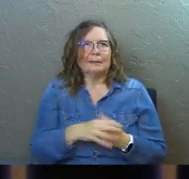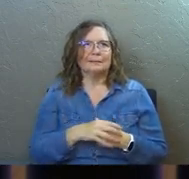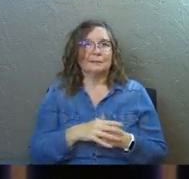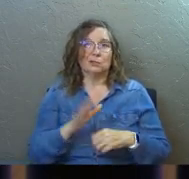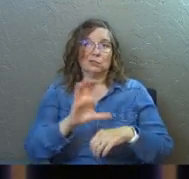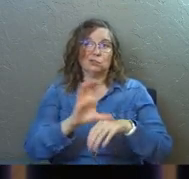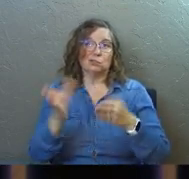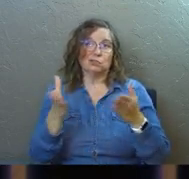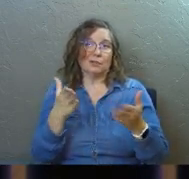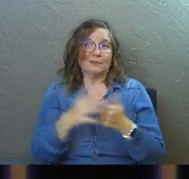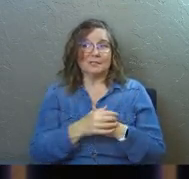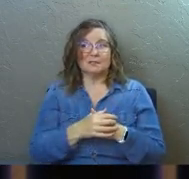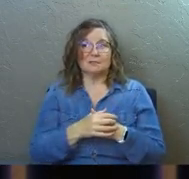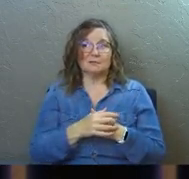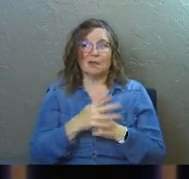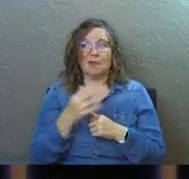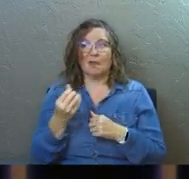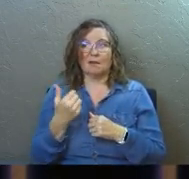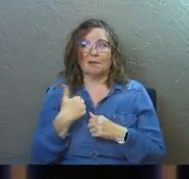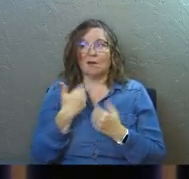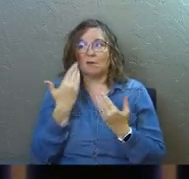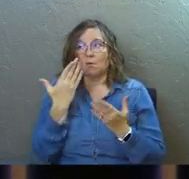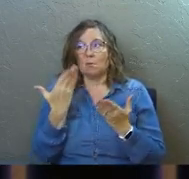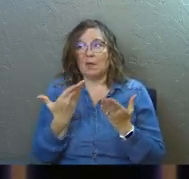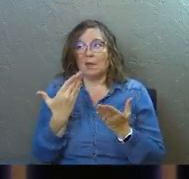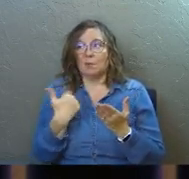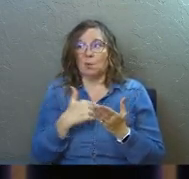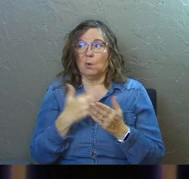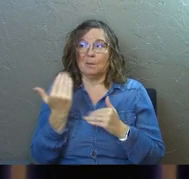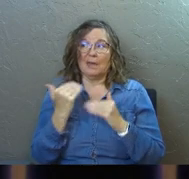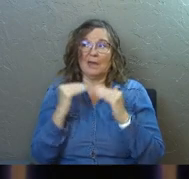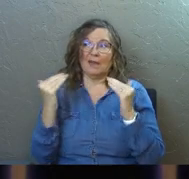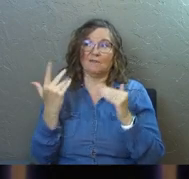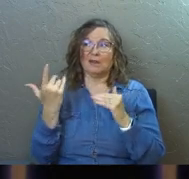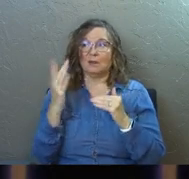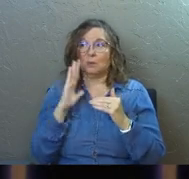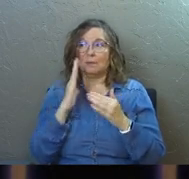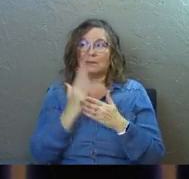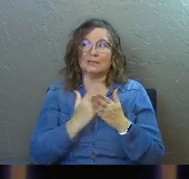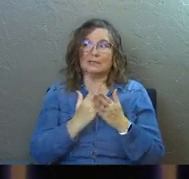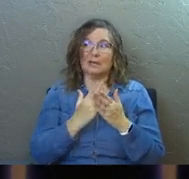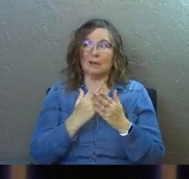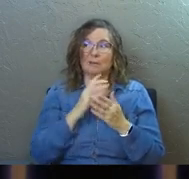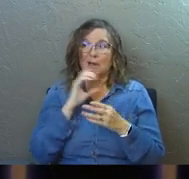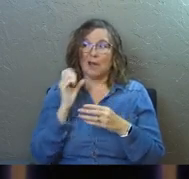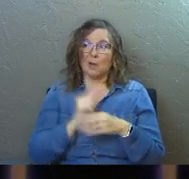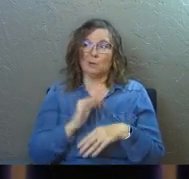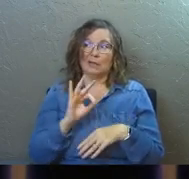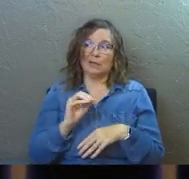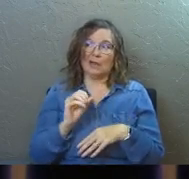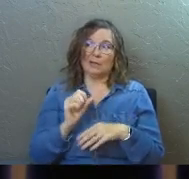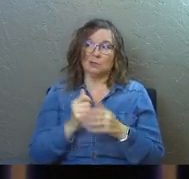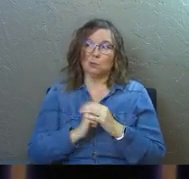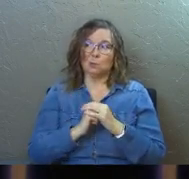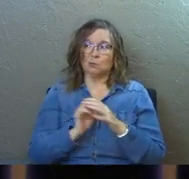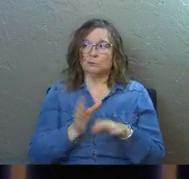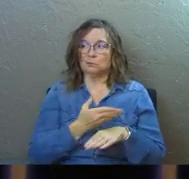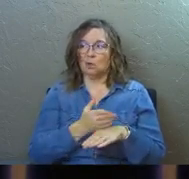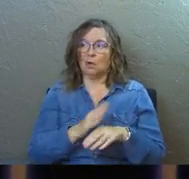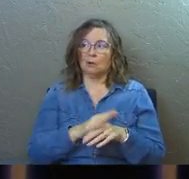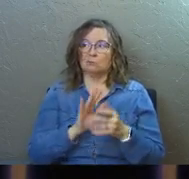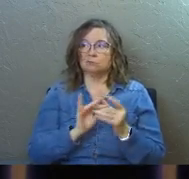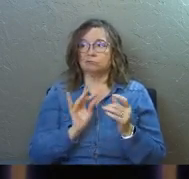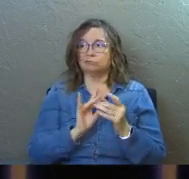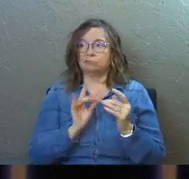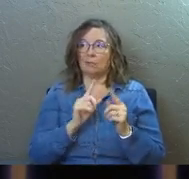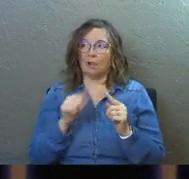like the church services. And I don't know, maybe we're going to be in heaven and it's going to be some outdated 90s worship tune. And they're just